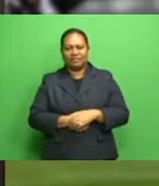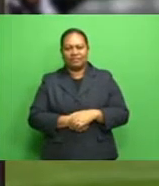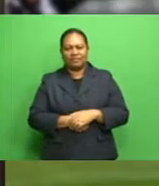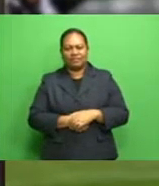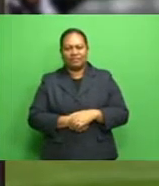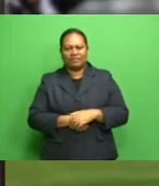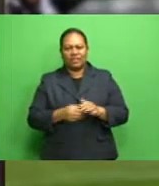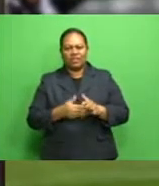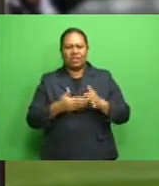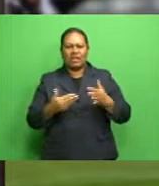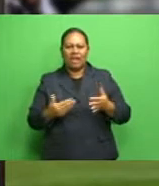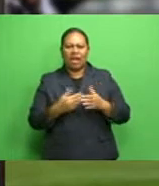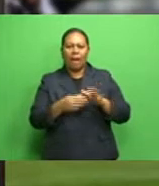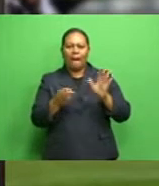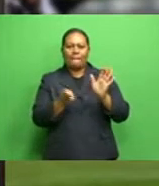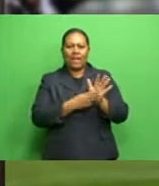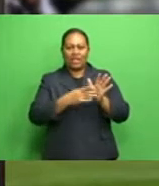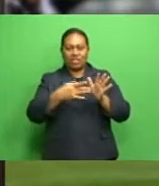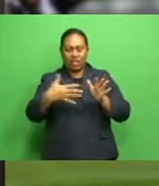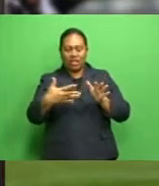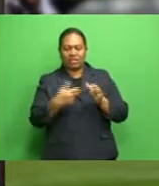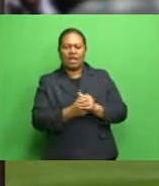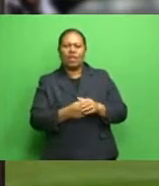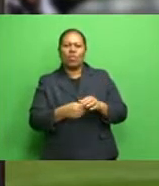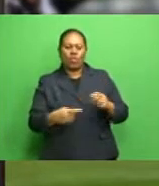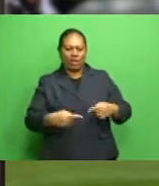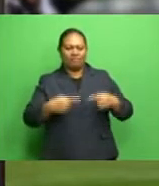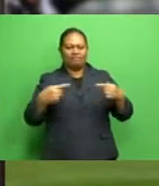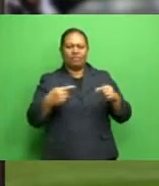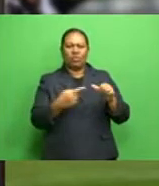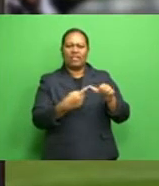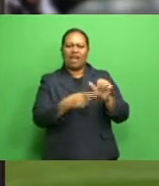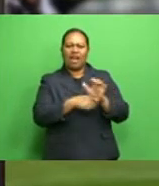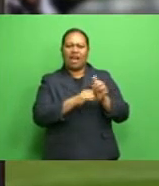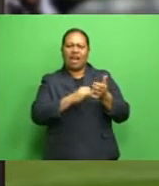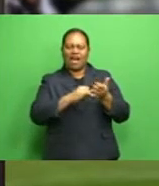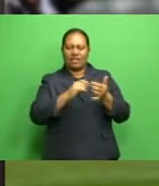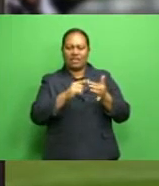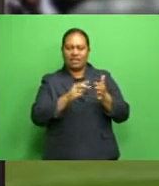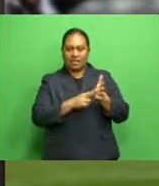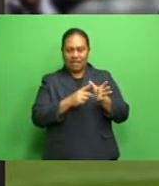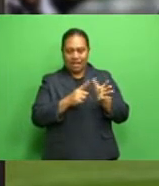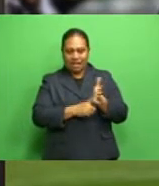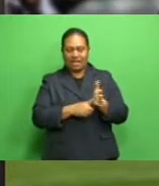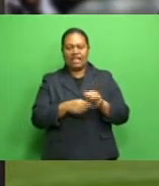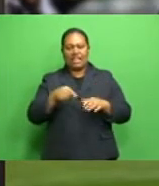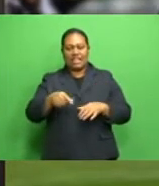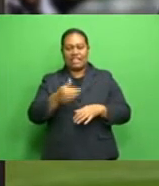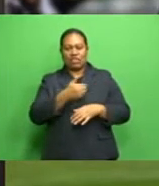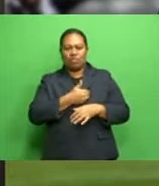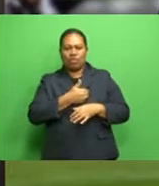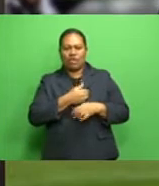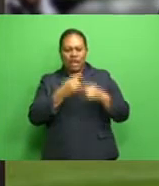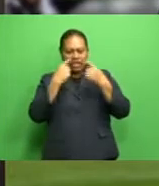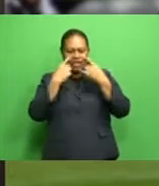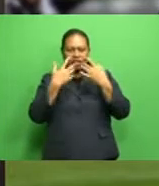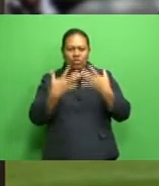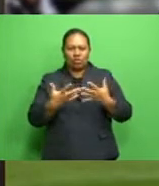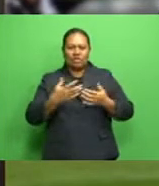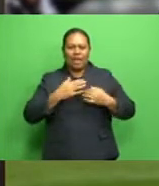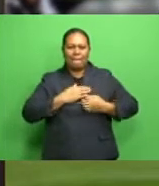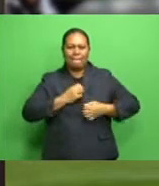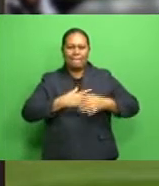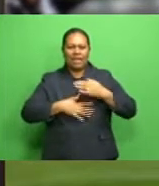Holders Manchester City will face Arsenal with a strong FA Cup semi-final lineup. This morning, they showed class and patience in